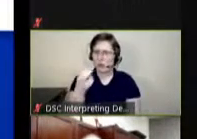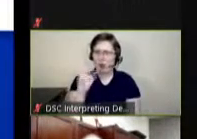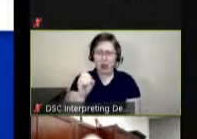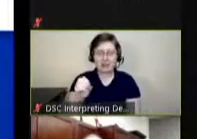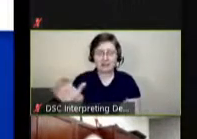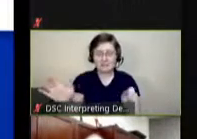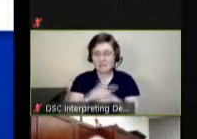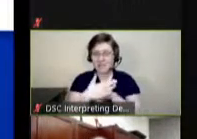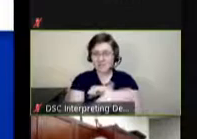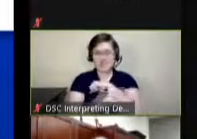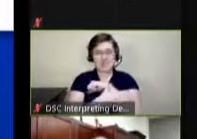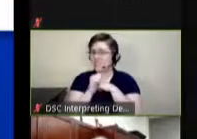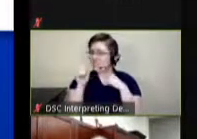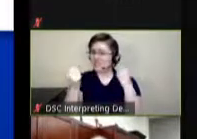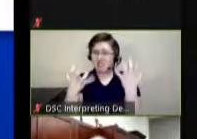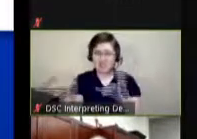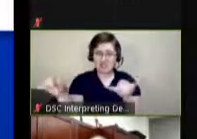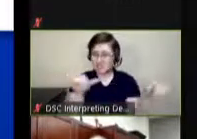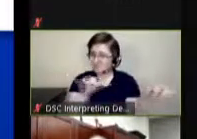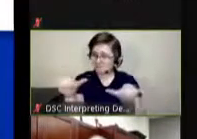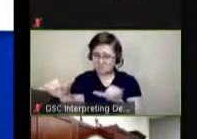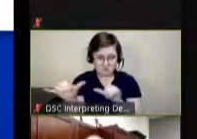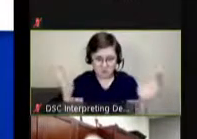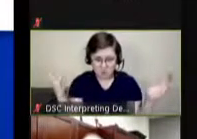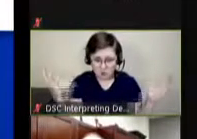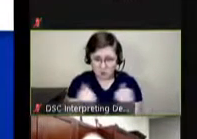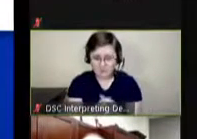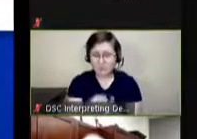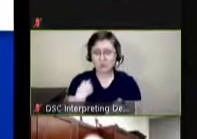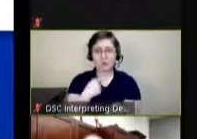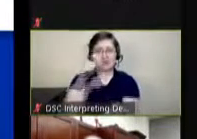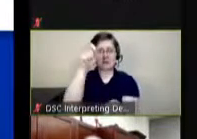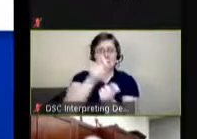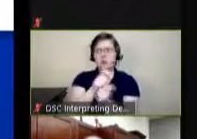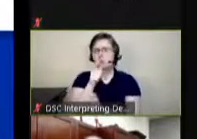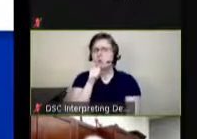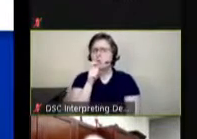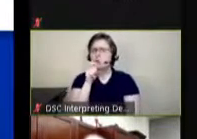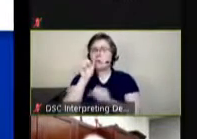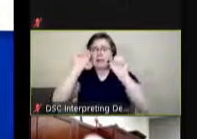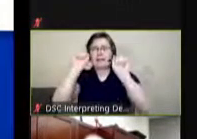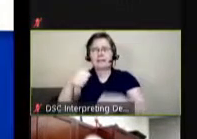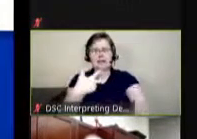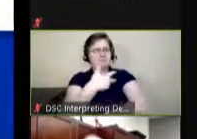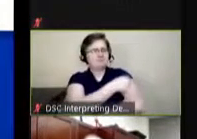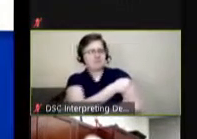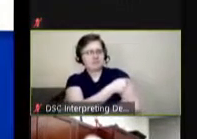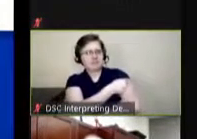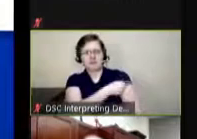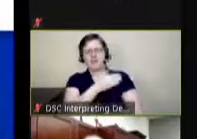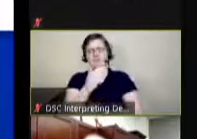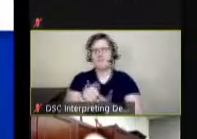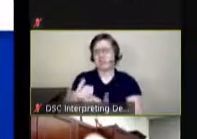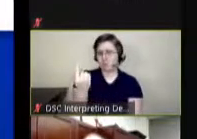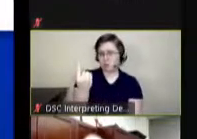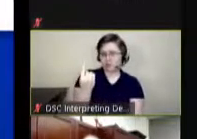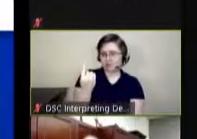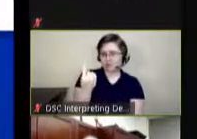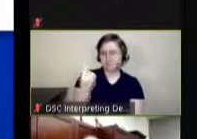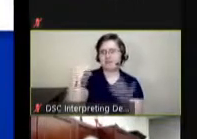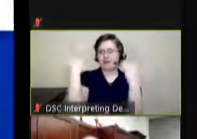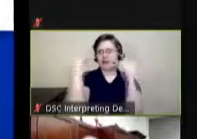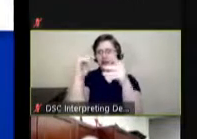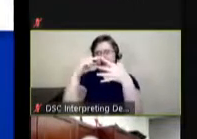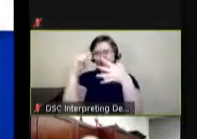country right now. So we're very specific on who we're going to vaccinate. So phase one, is limited supply. We